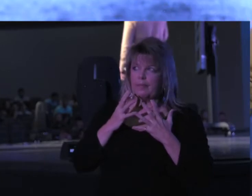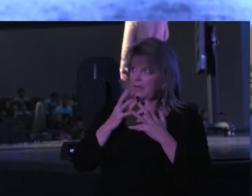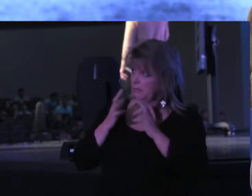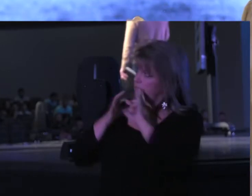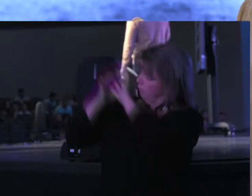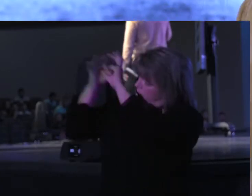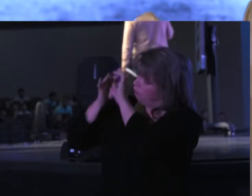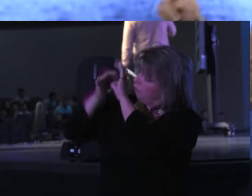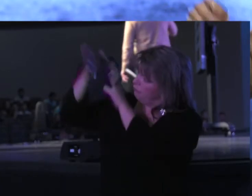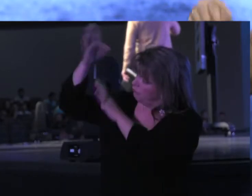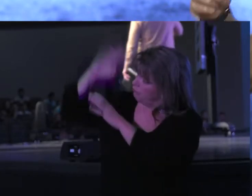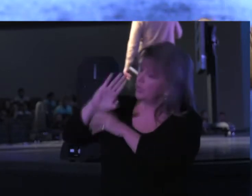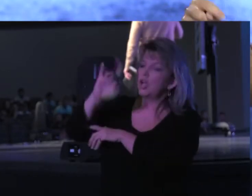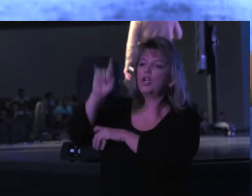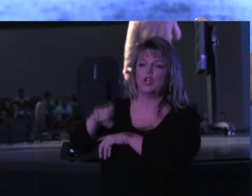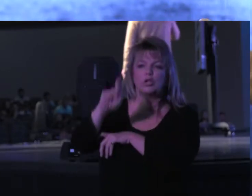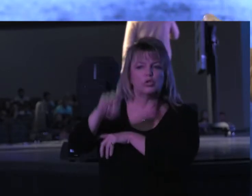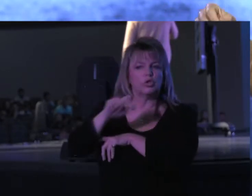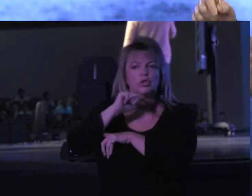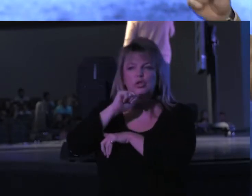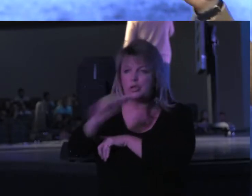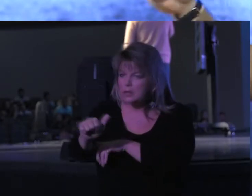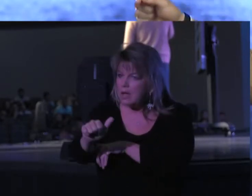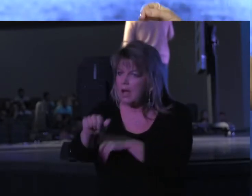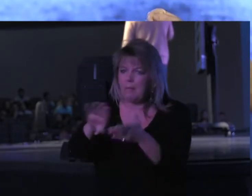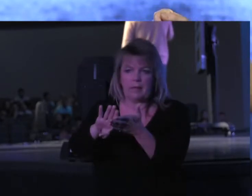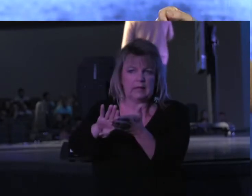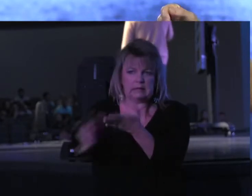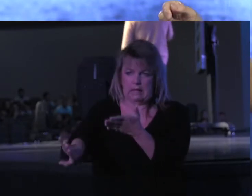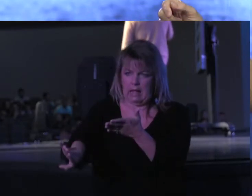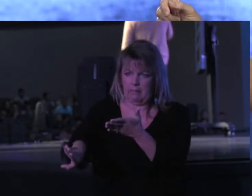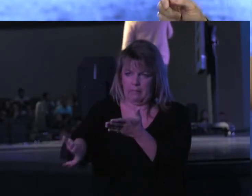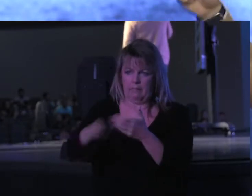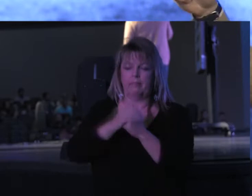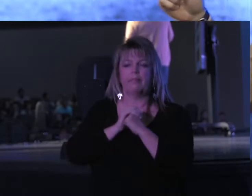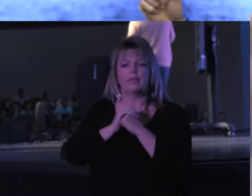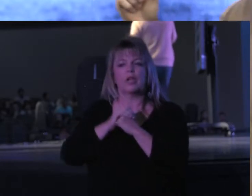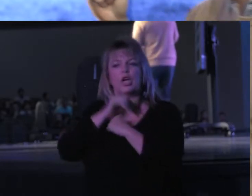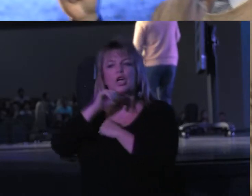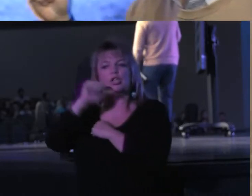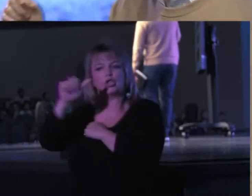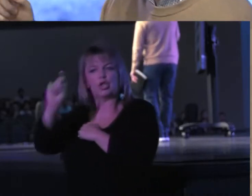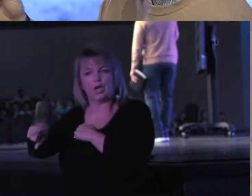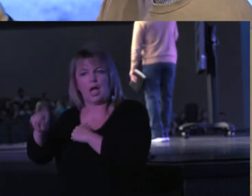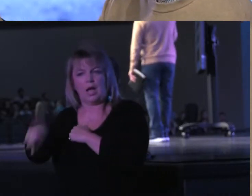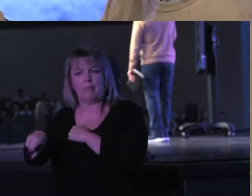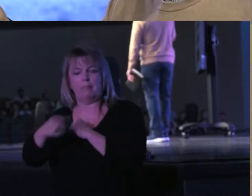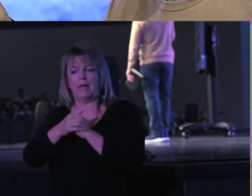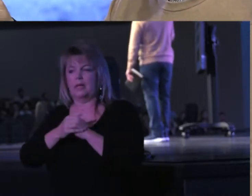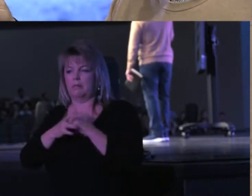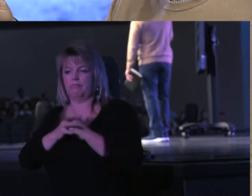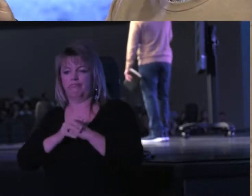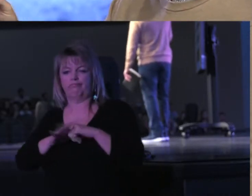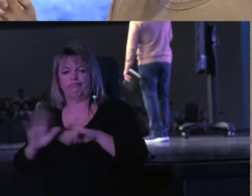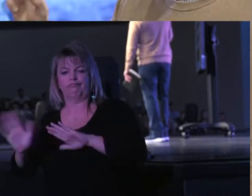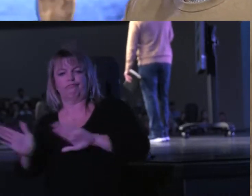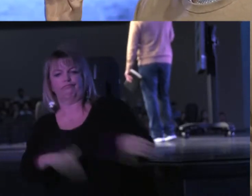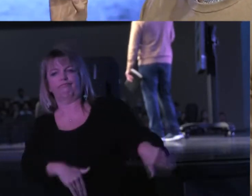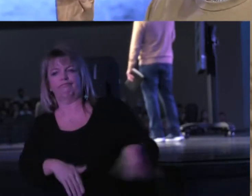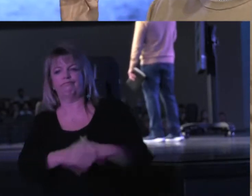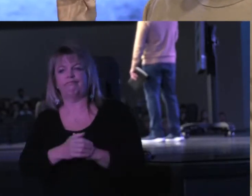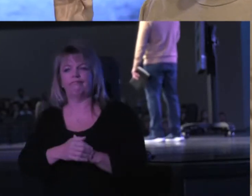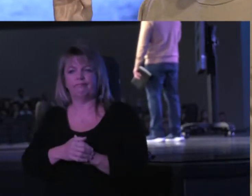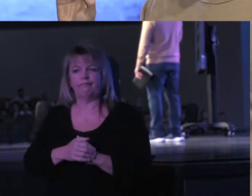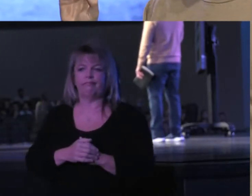God and should not be escaped, should not be ran from, should not